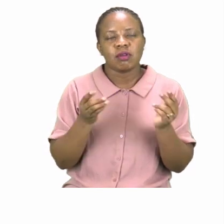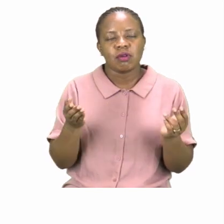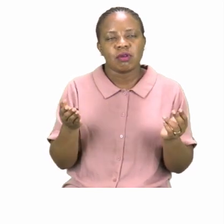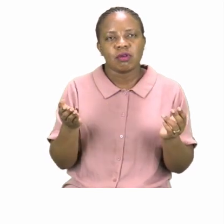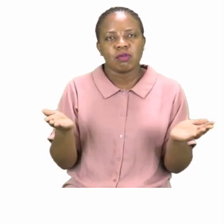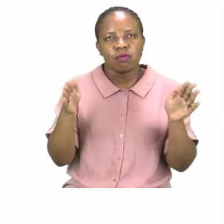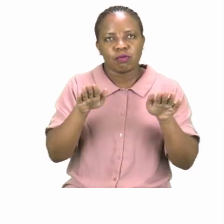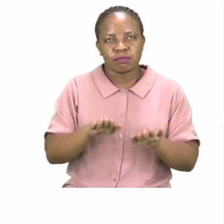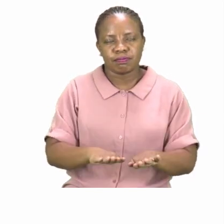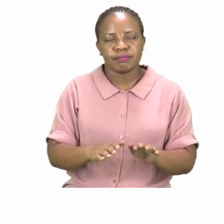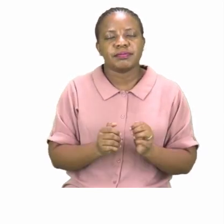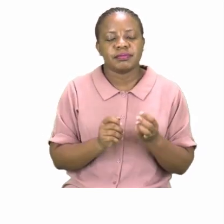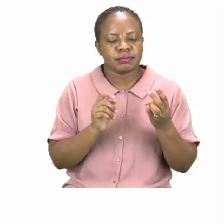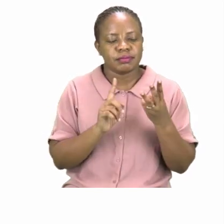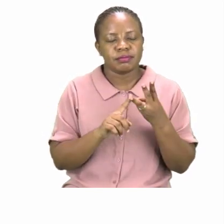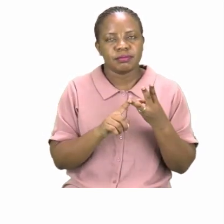Deaths.